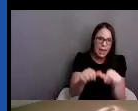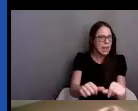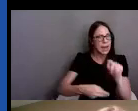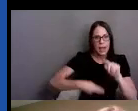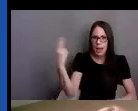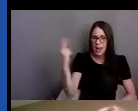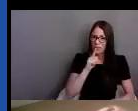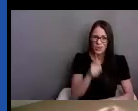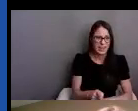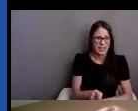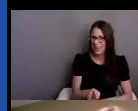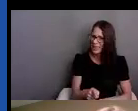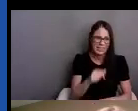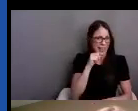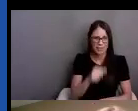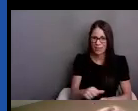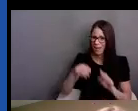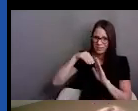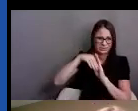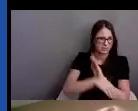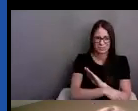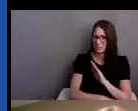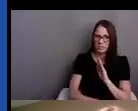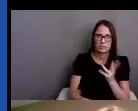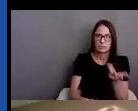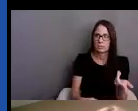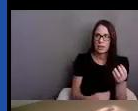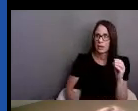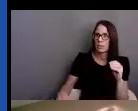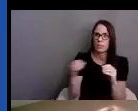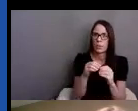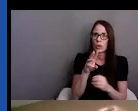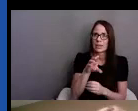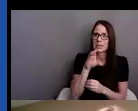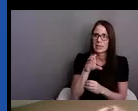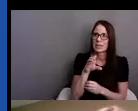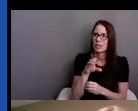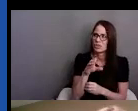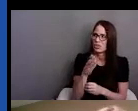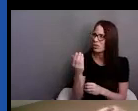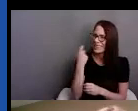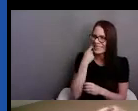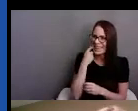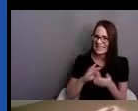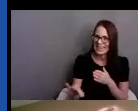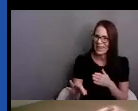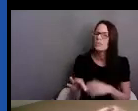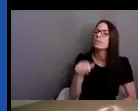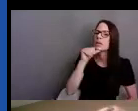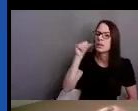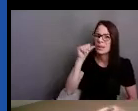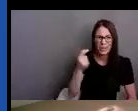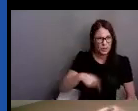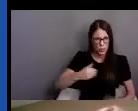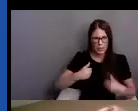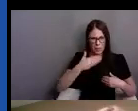over a sustained period of time. In fact, we're still well over 600 as of last count yesterday. Do we have a better understanding